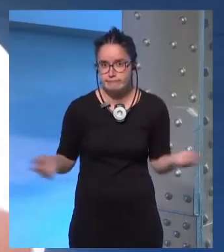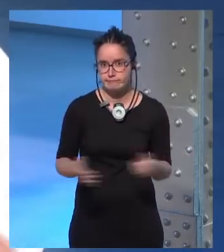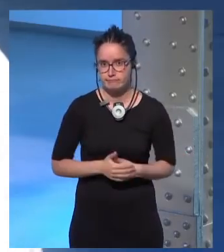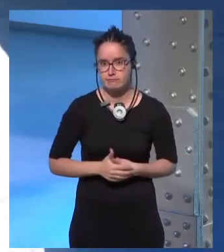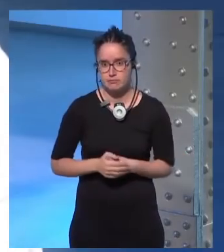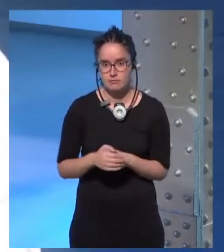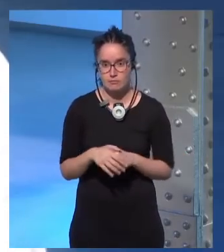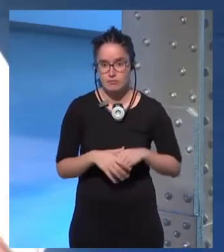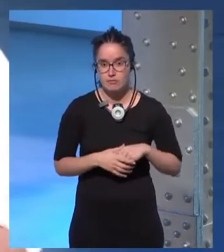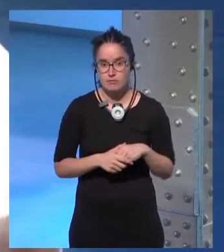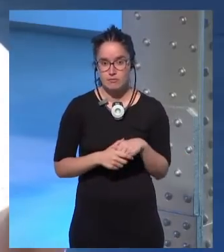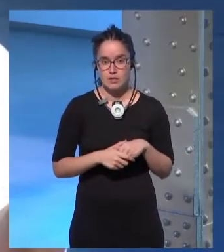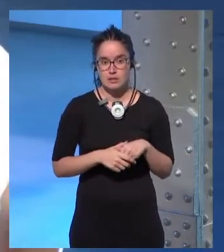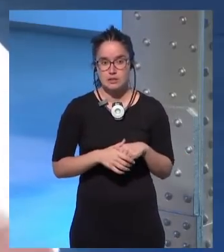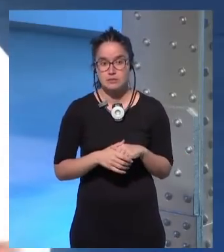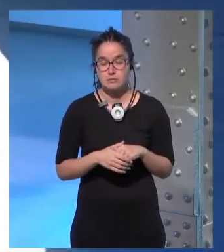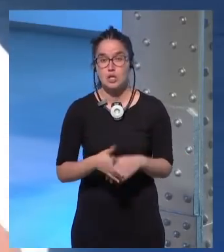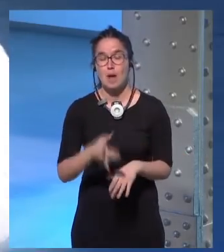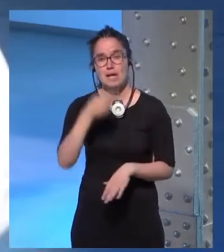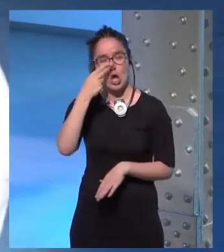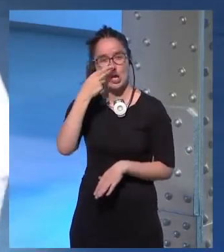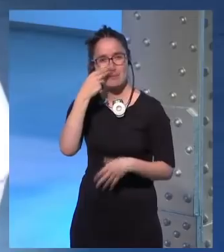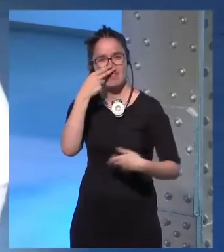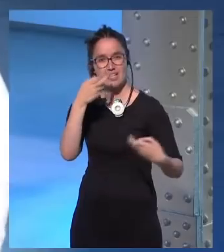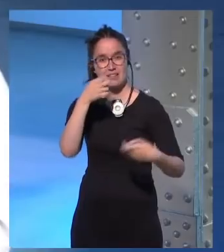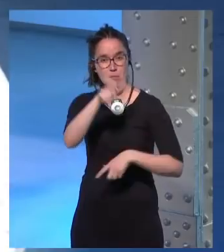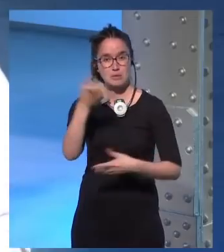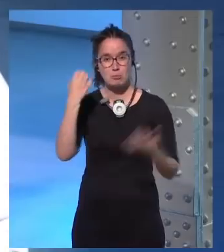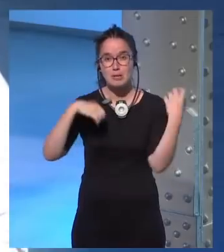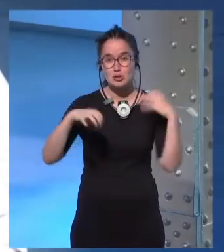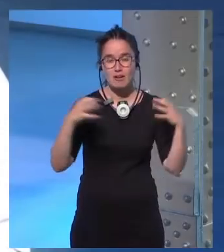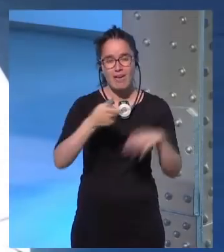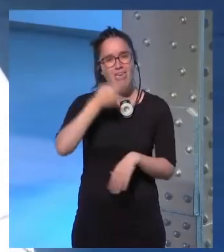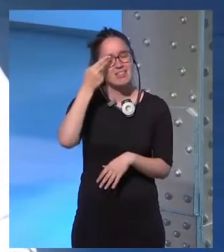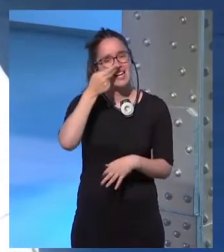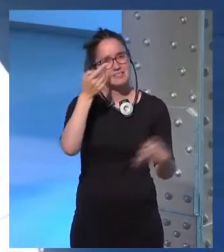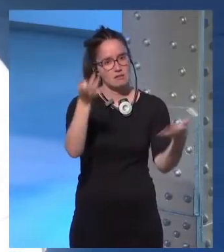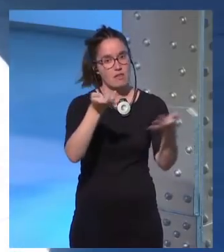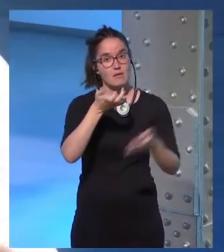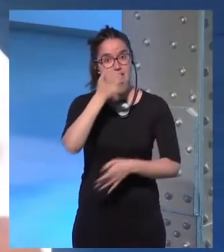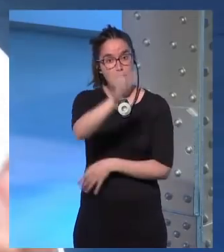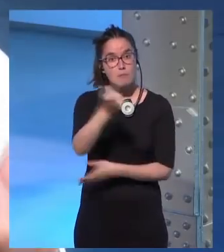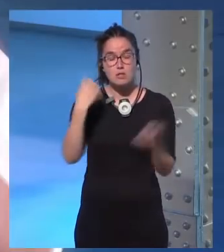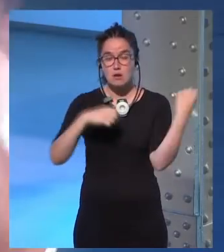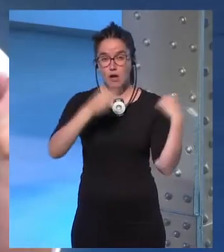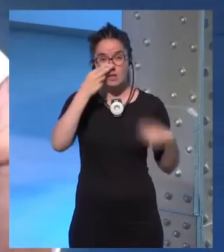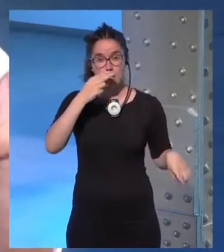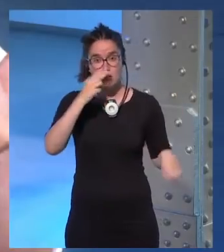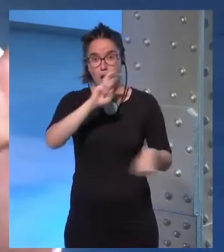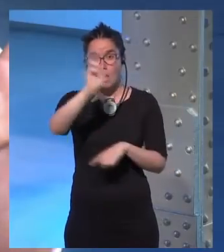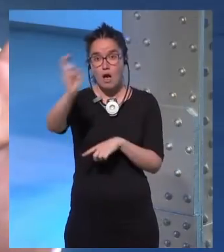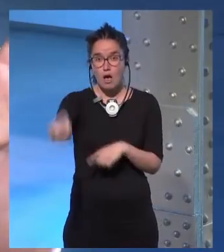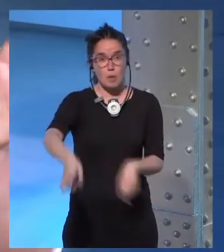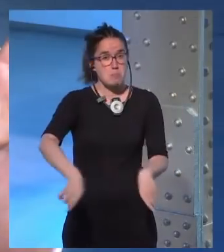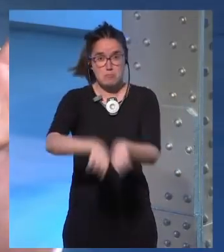And if they're interesting, I don't care. And it's very interesting, again, what you brought up, though, is why do